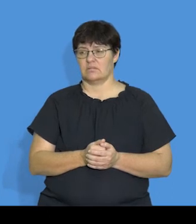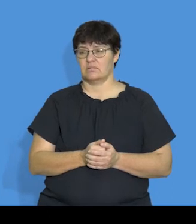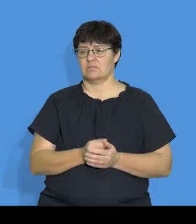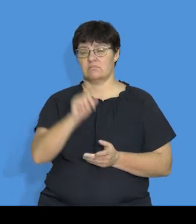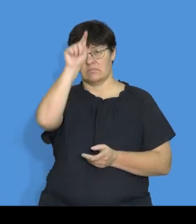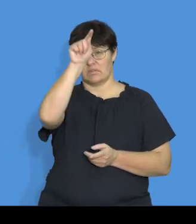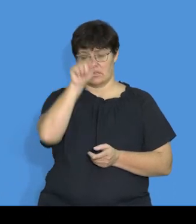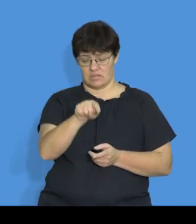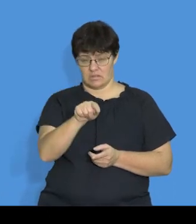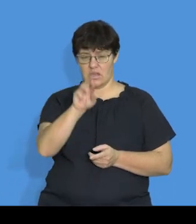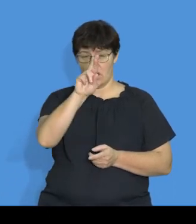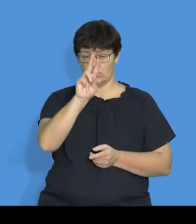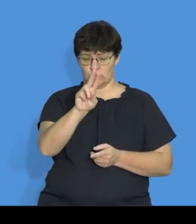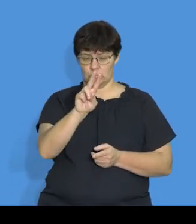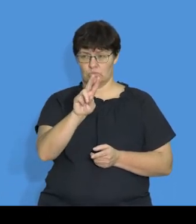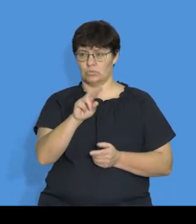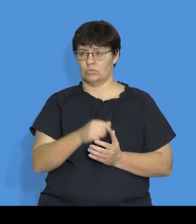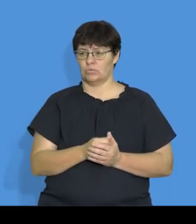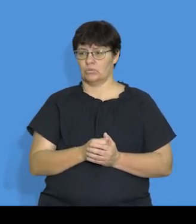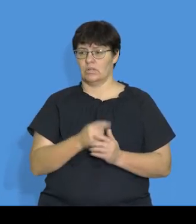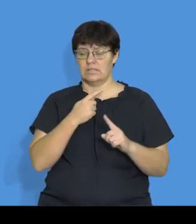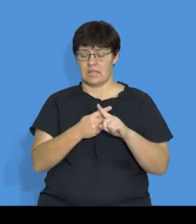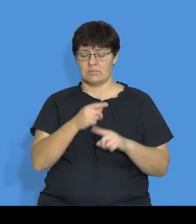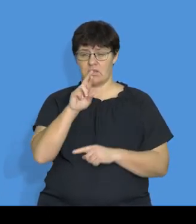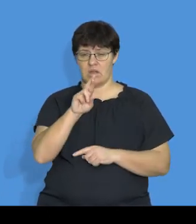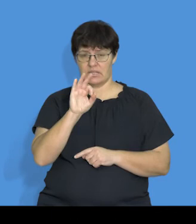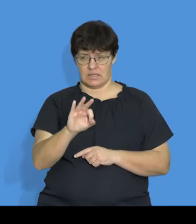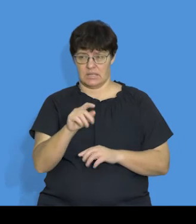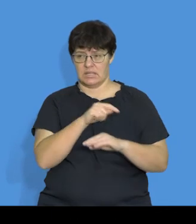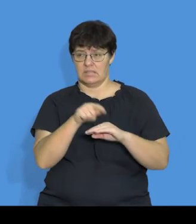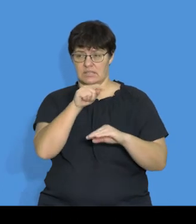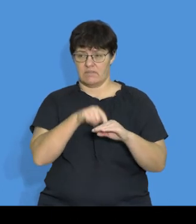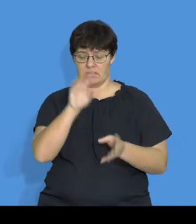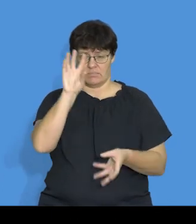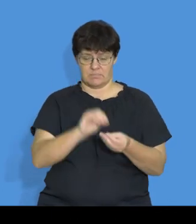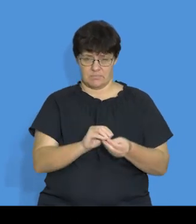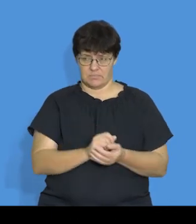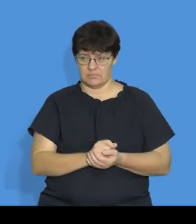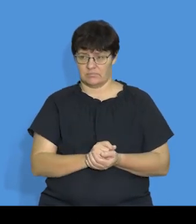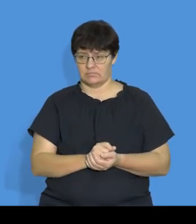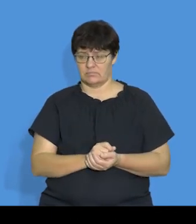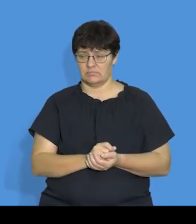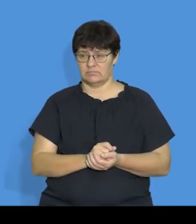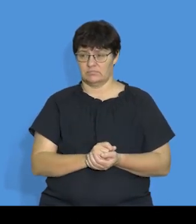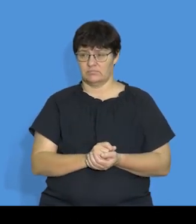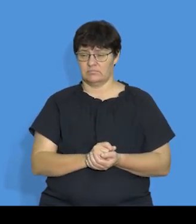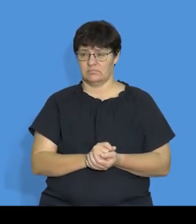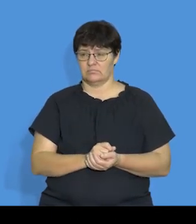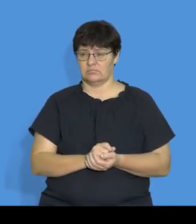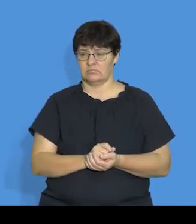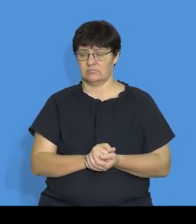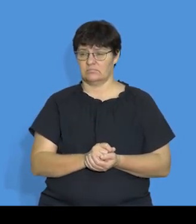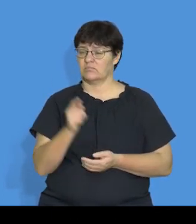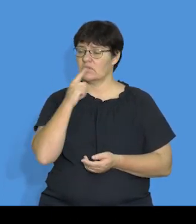is R2 multiplied by R3 divided by the sum R2 plus R3, right? So if you do